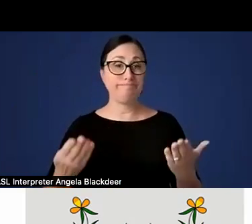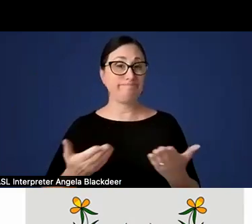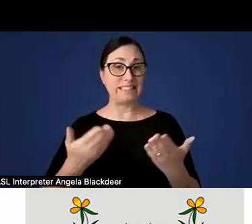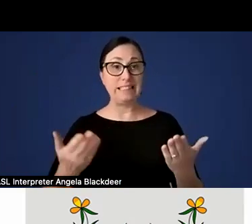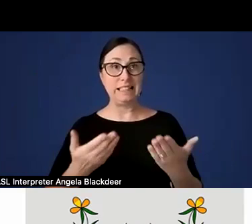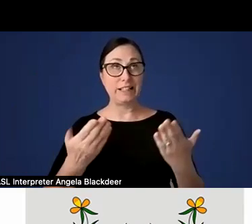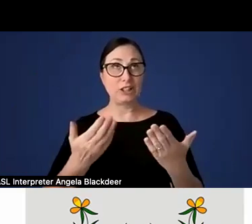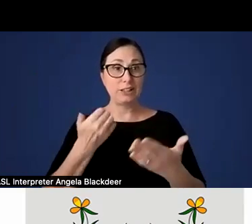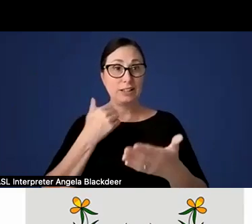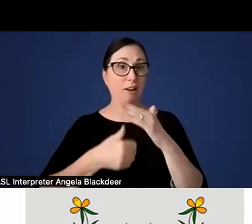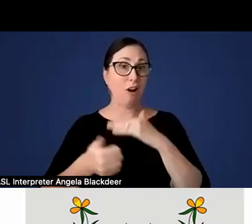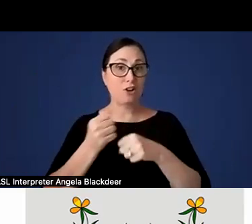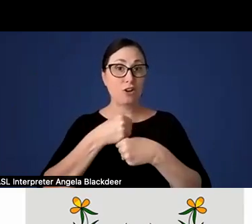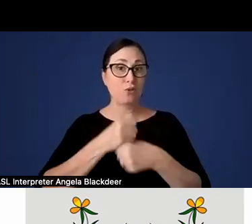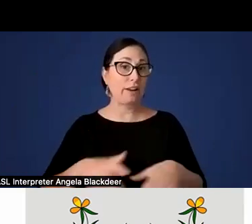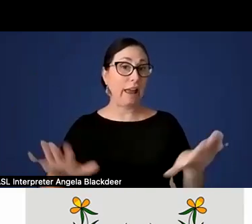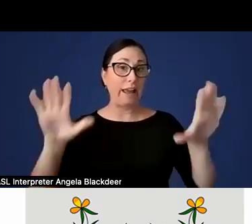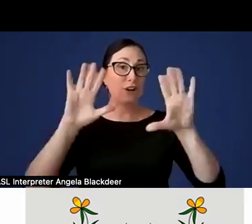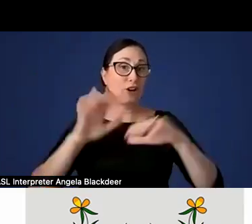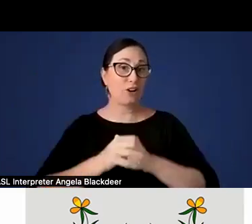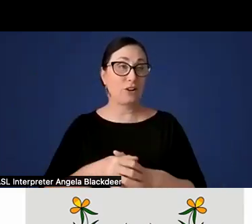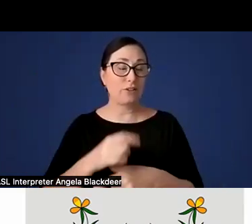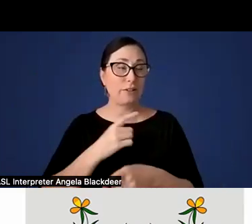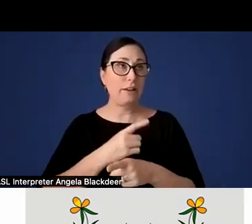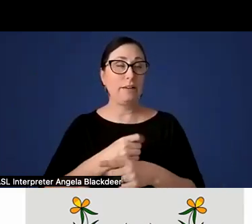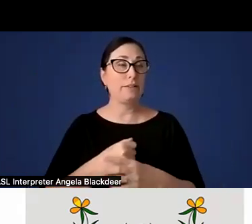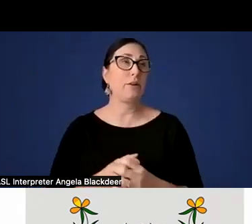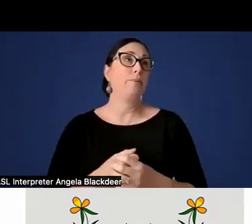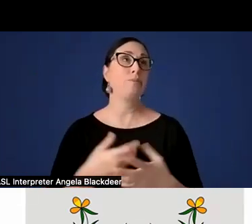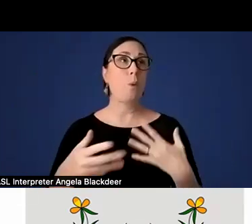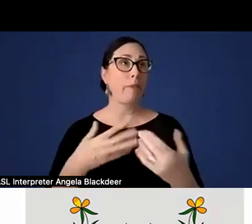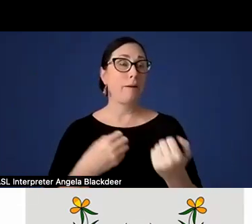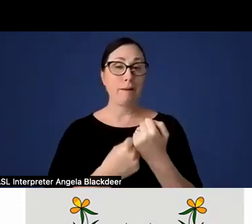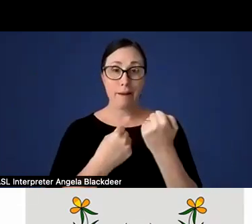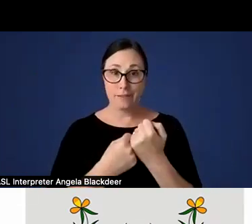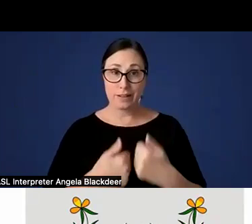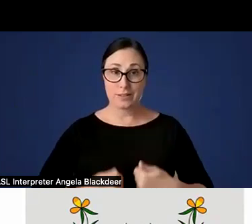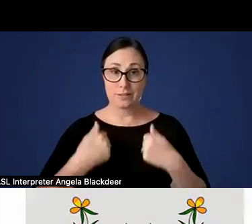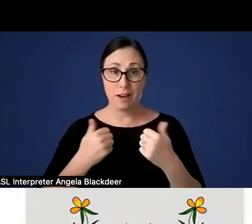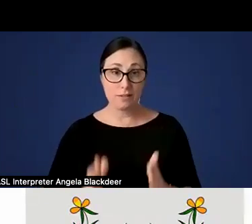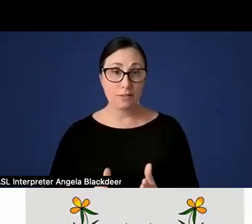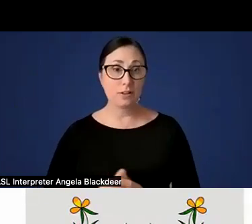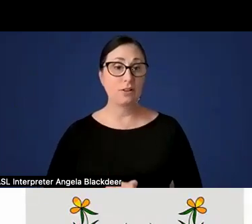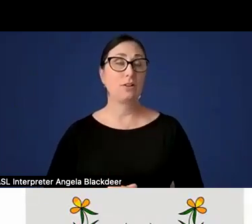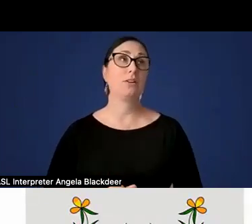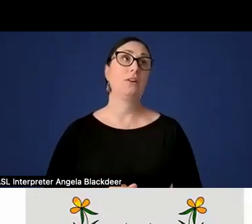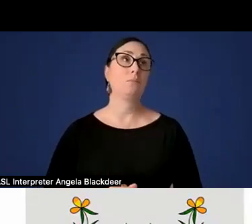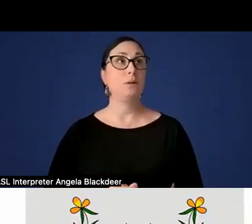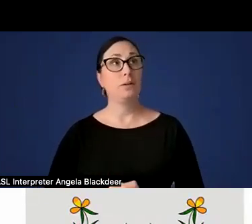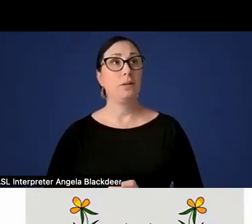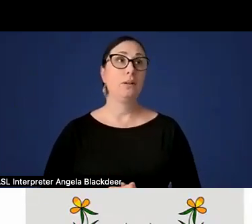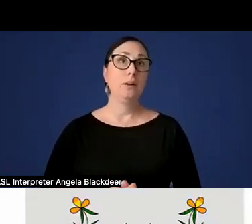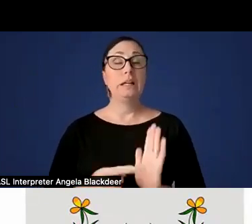like role kind of restriction, whether it's like advocate, survivor. But